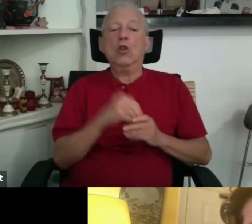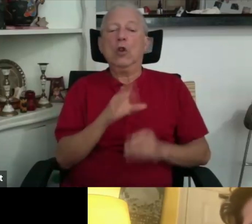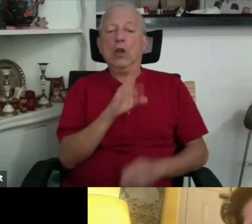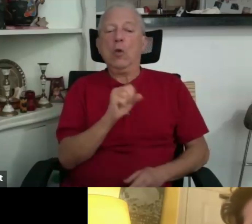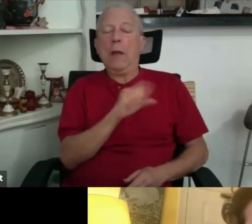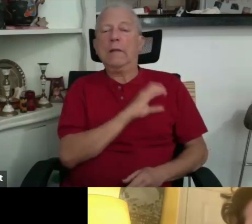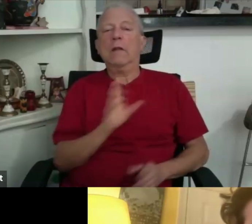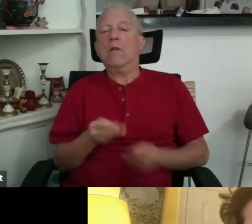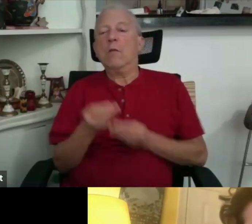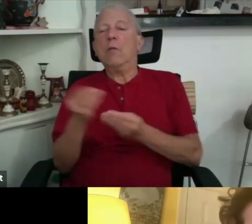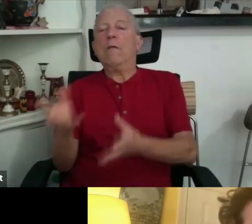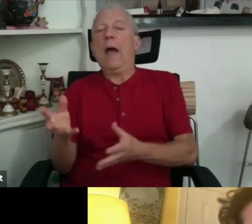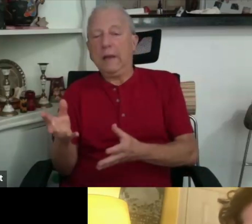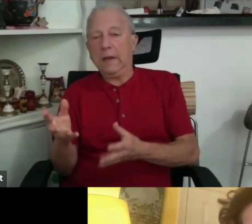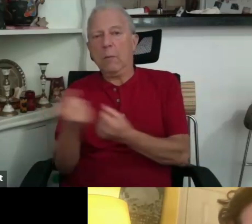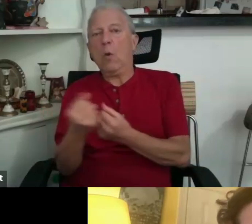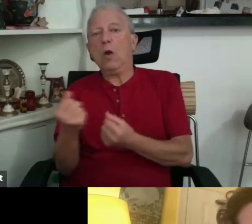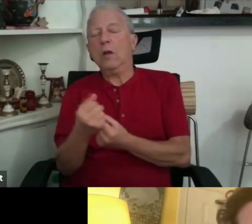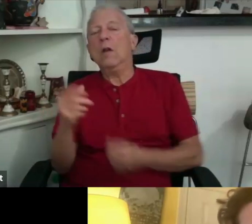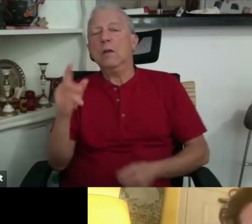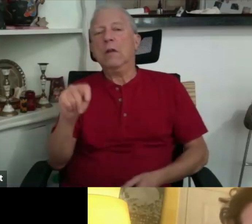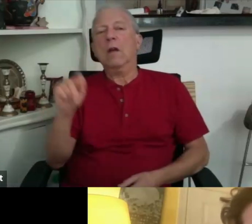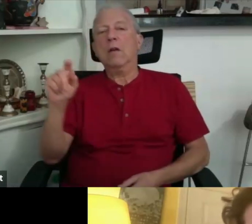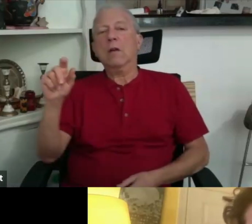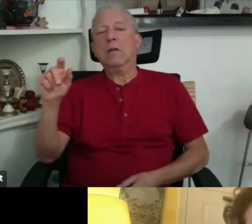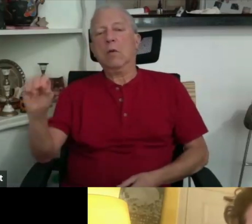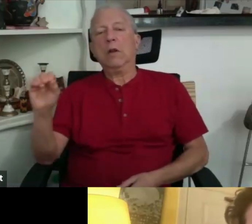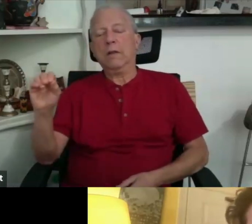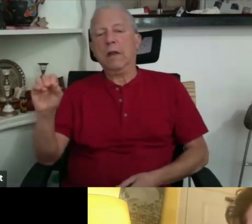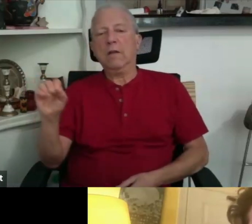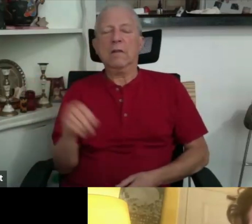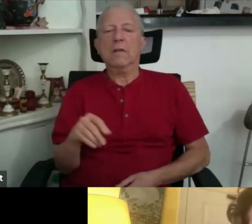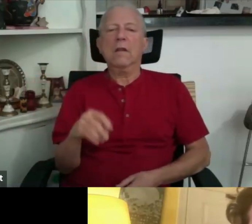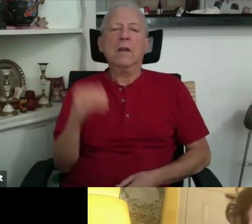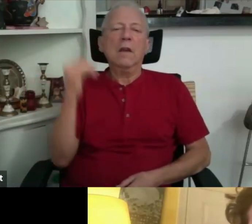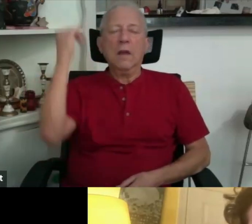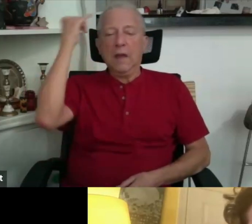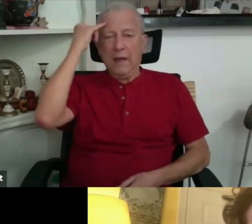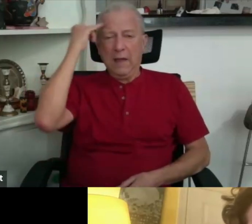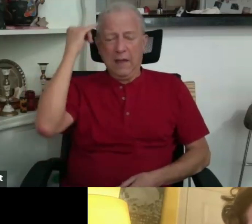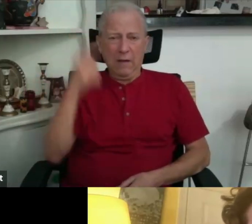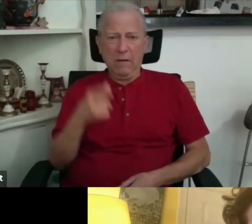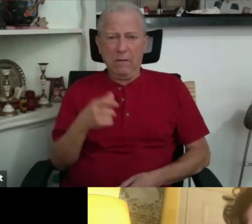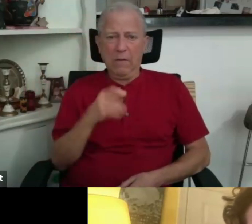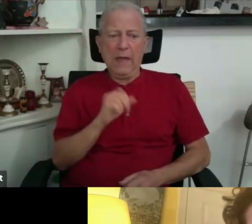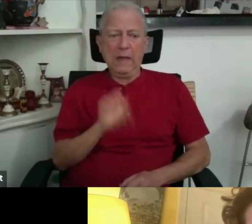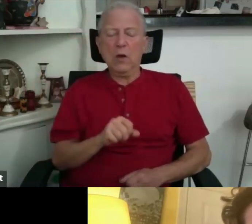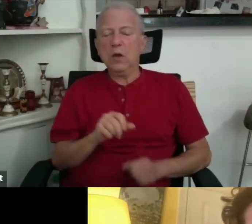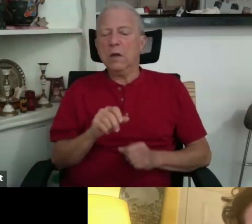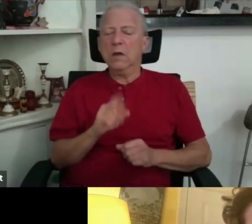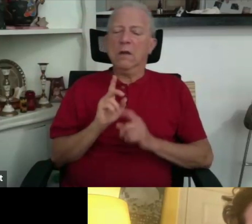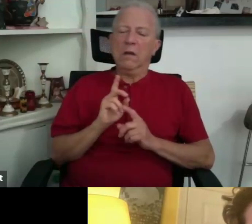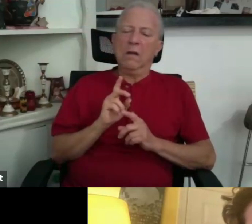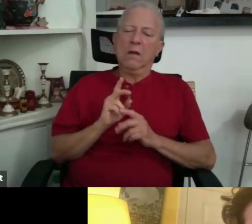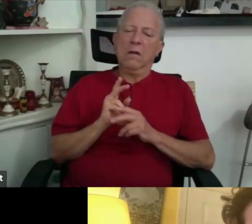providing support to foreign terrorist organizations, like if there is a way that they could characterize that donor as falling under